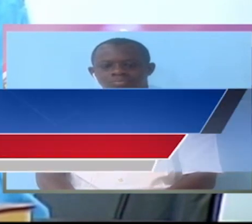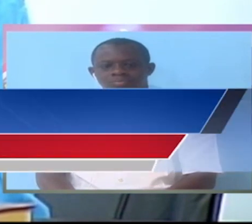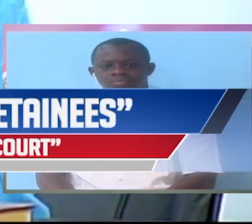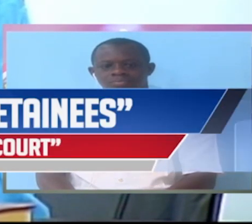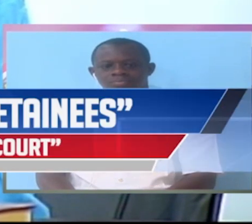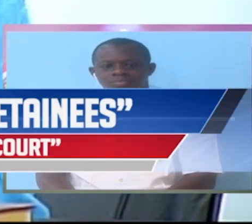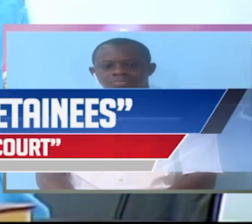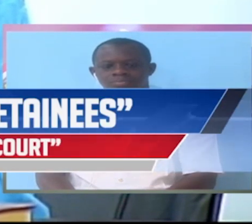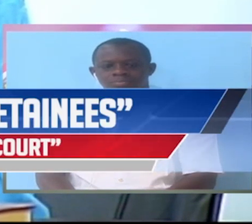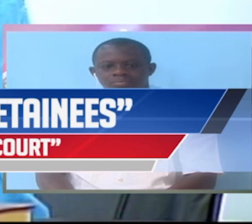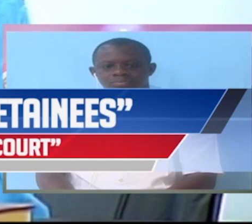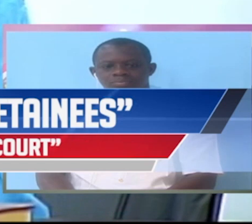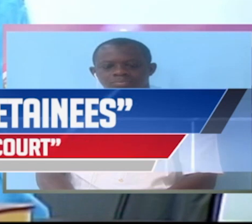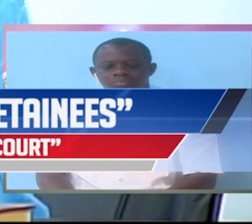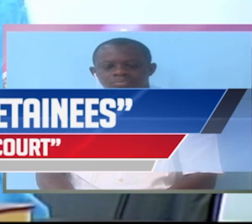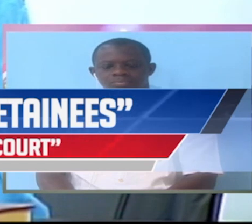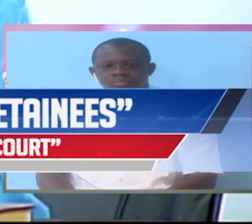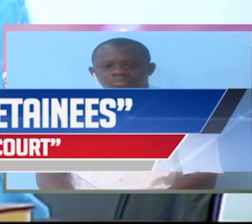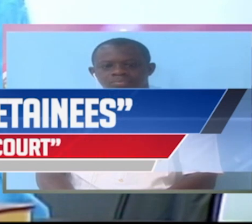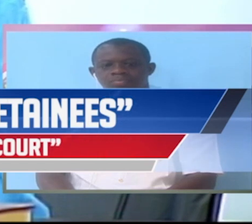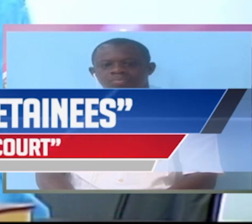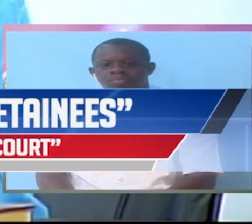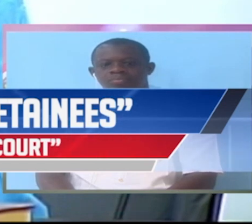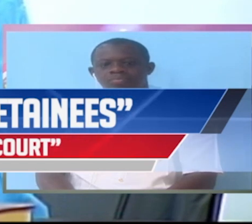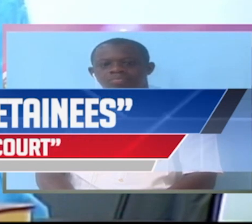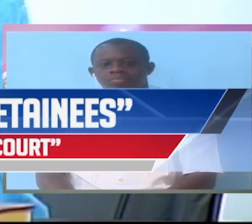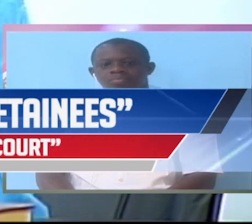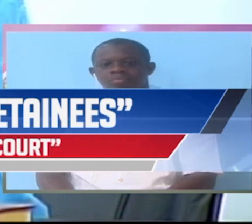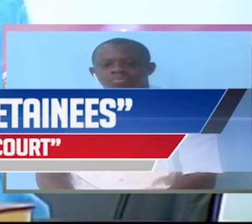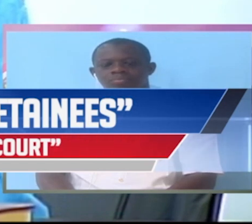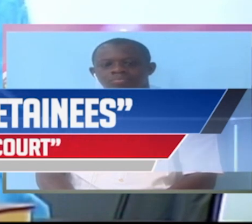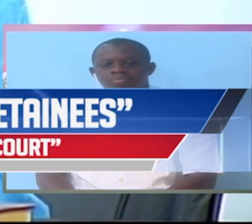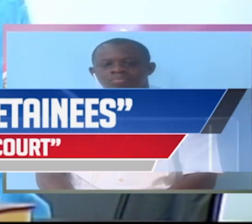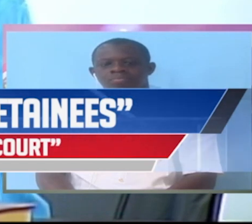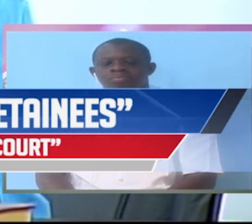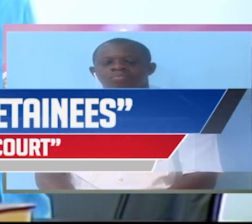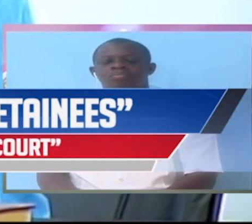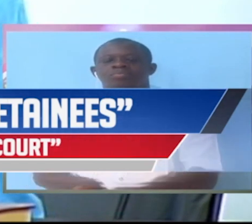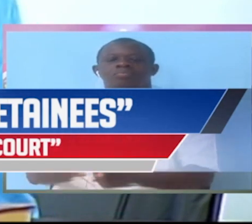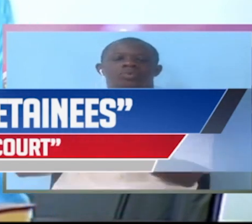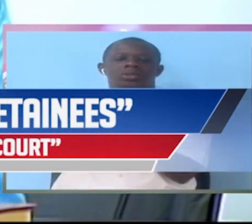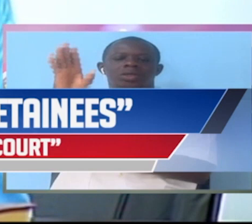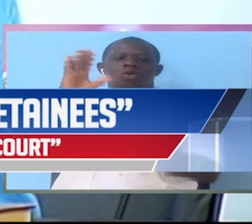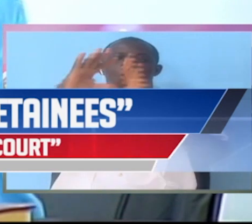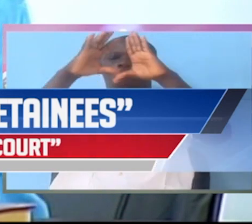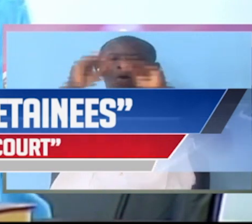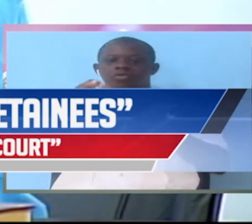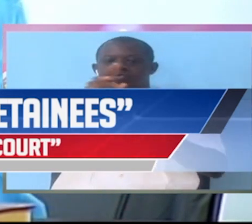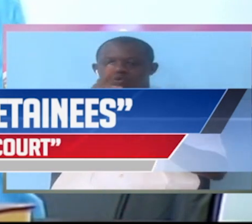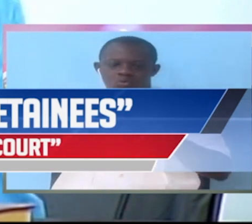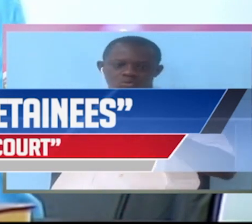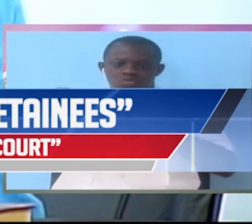political department of the NIA would usually attend rallies and meetings of opposition political parties, record and transcribe the